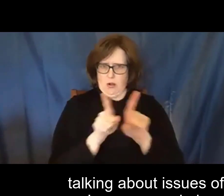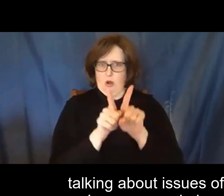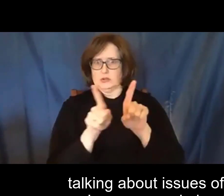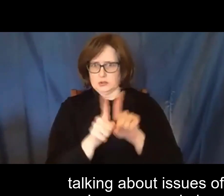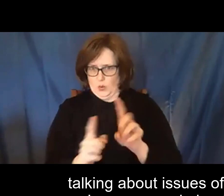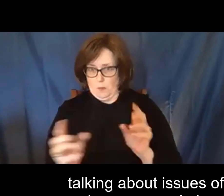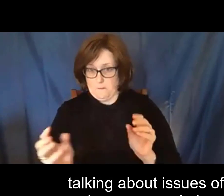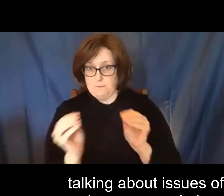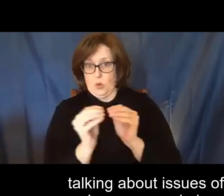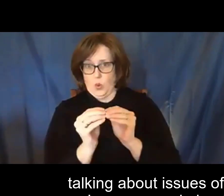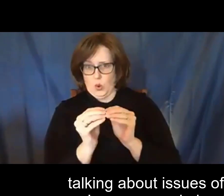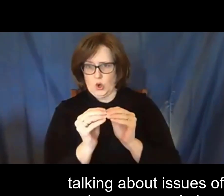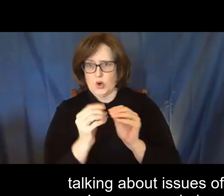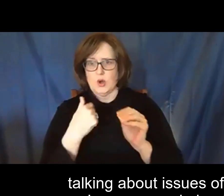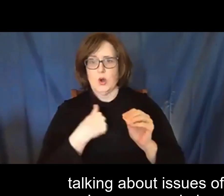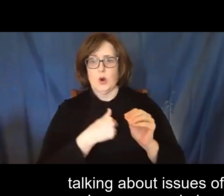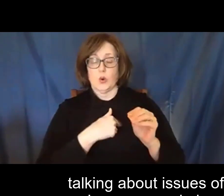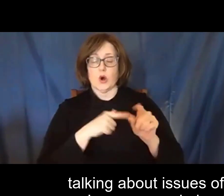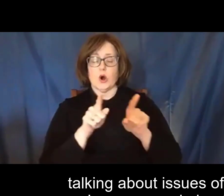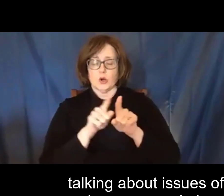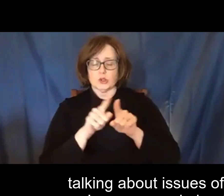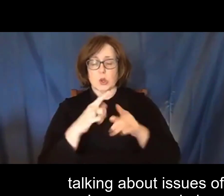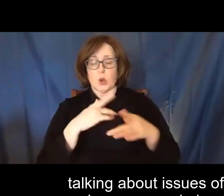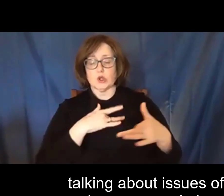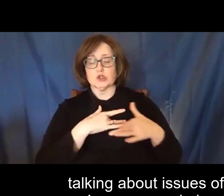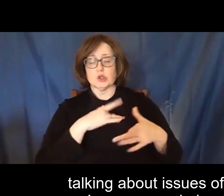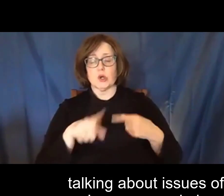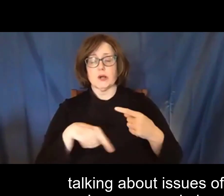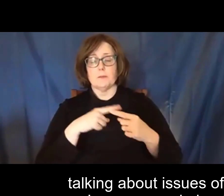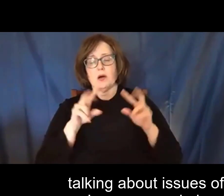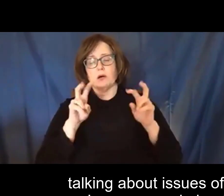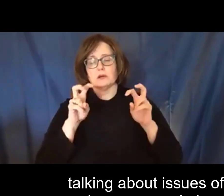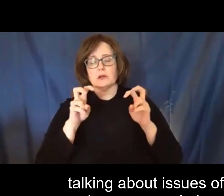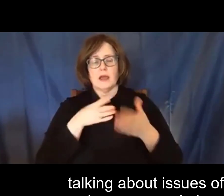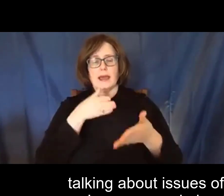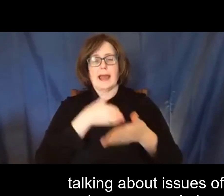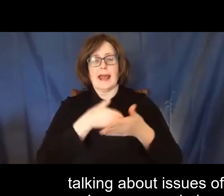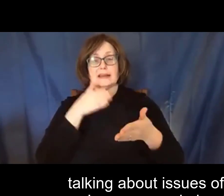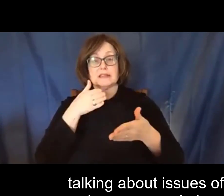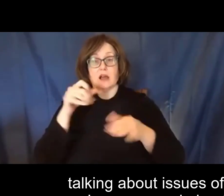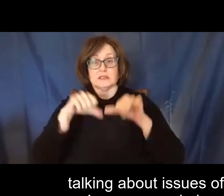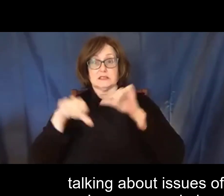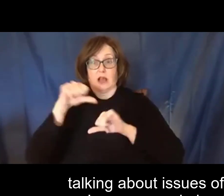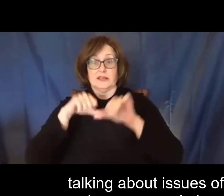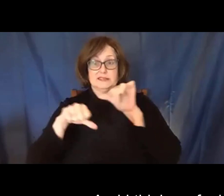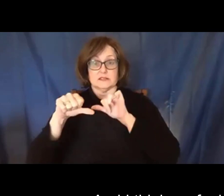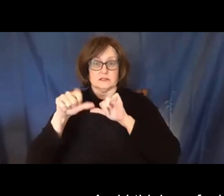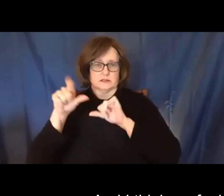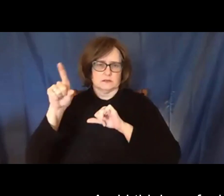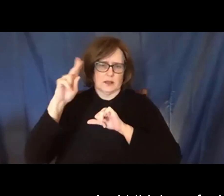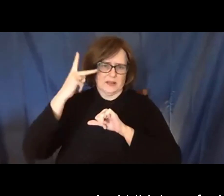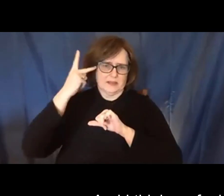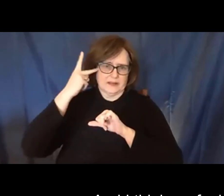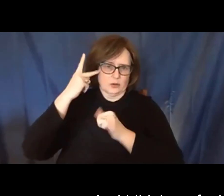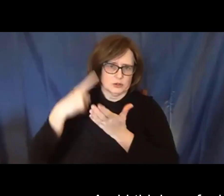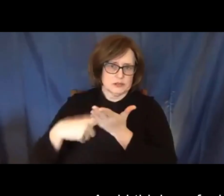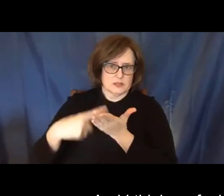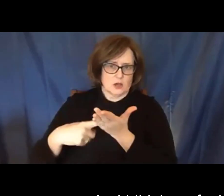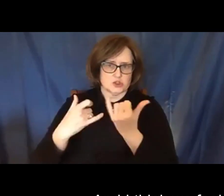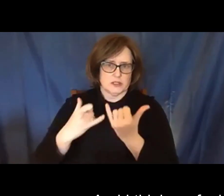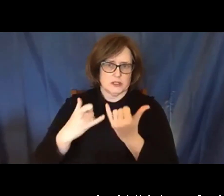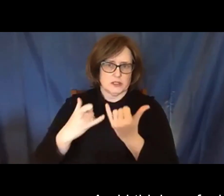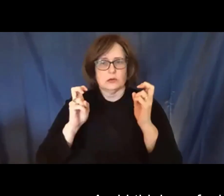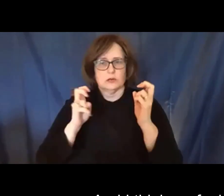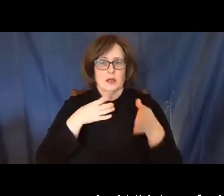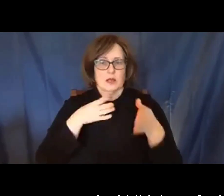the anti-science mode that political discourse has begun to take. And I